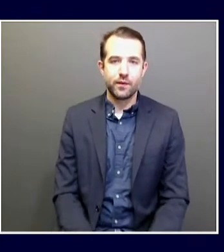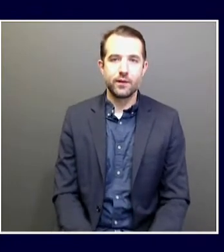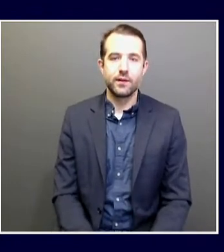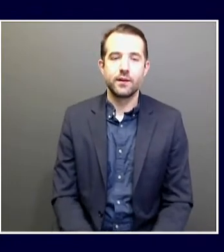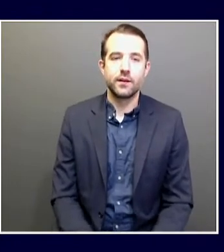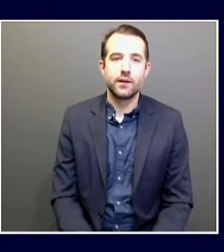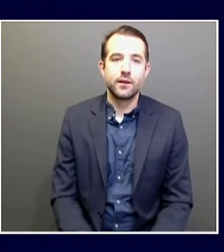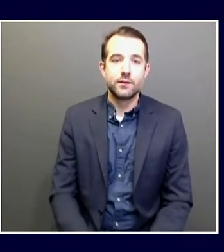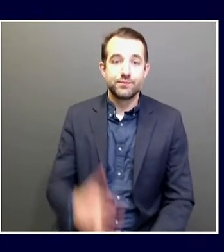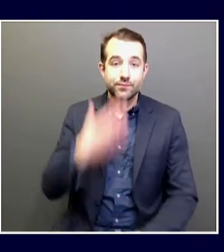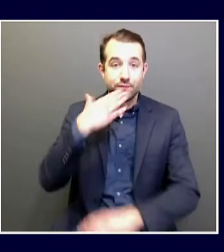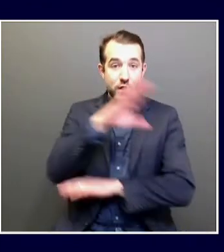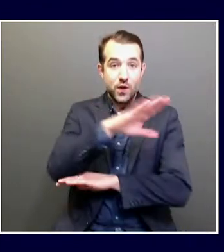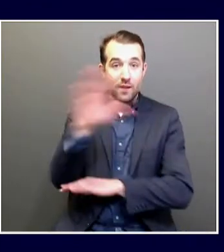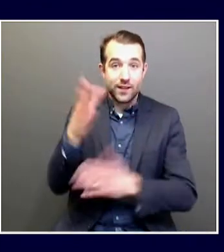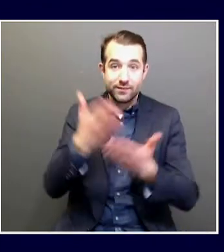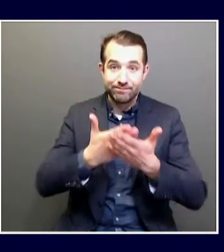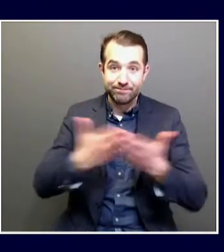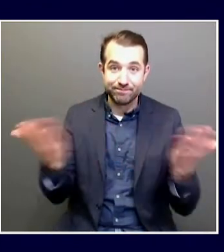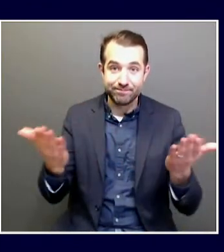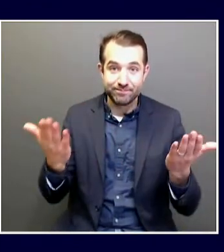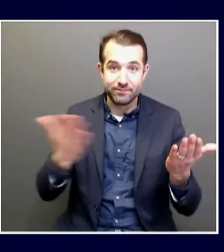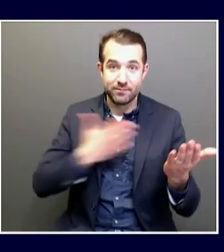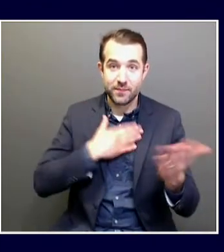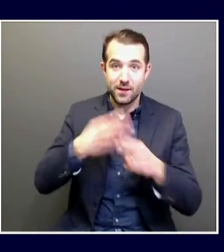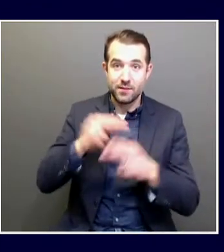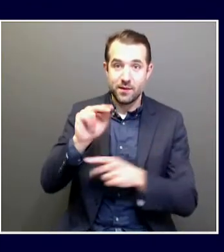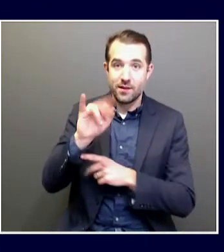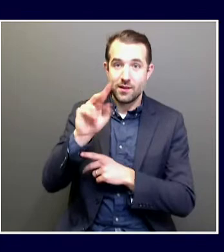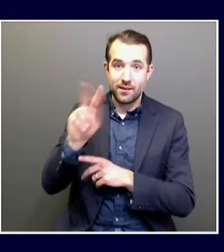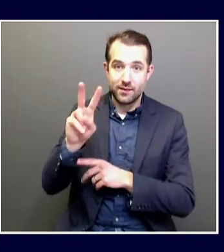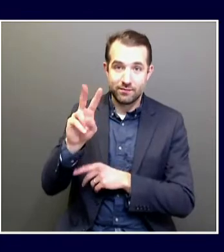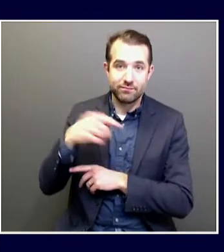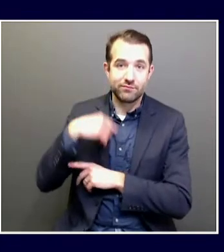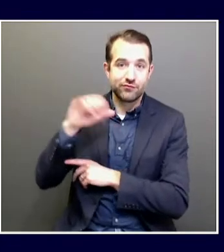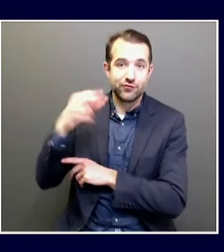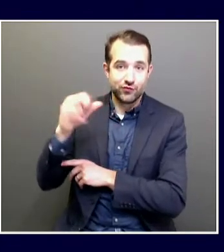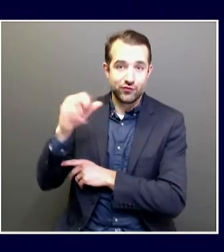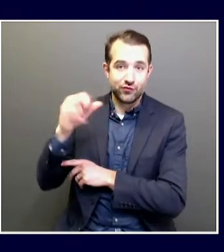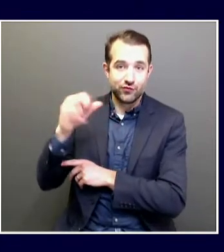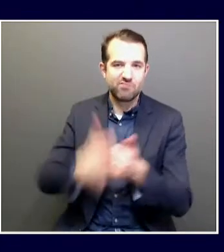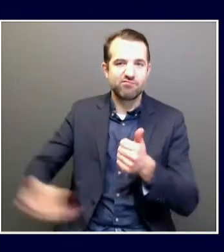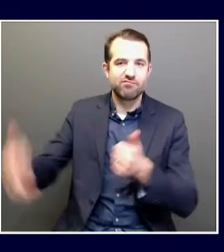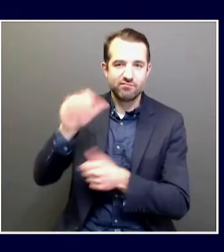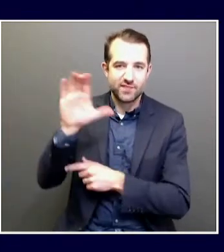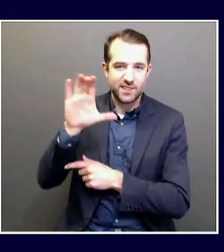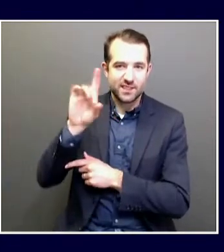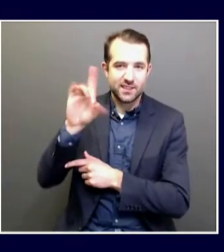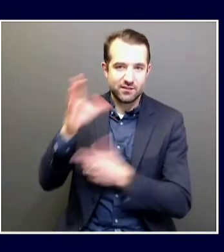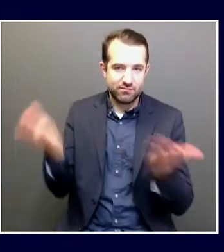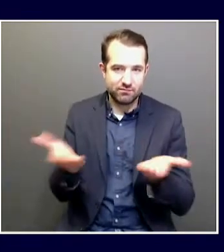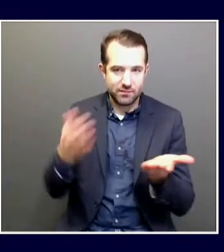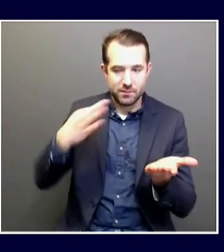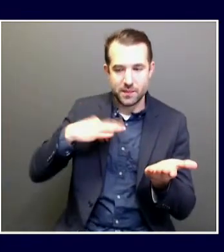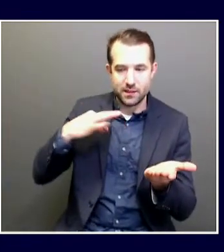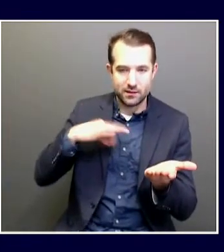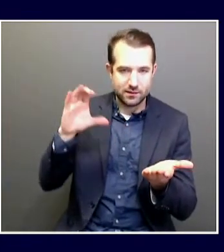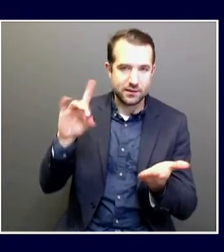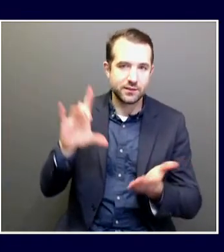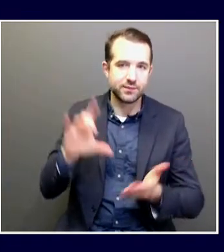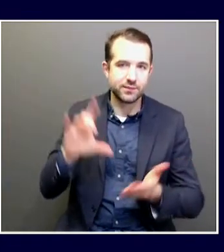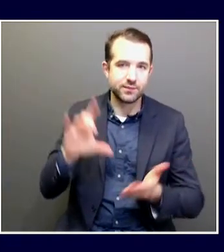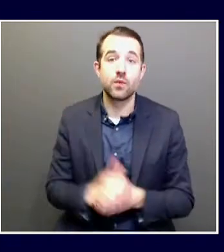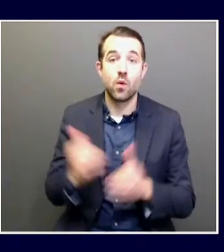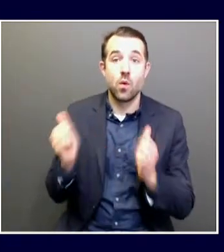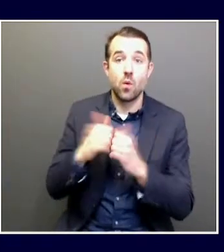Good afternoon, everyone. I'm Nirav Shah, the director of the Maine CDC. I'm joined this afternoon by Commissioner